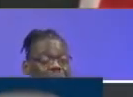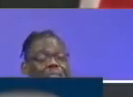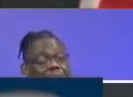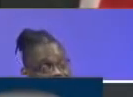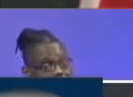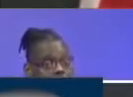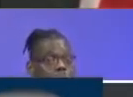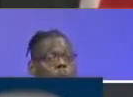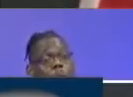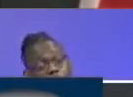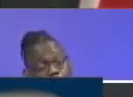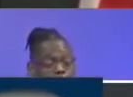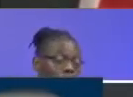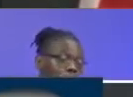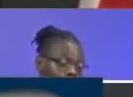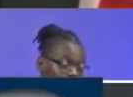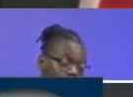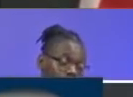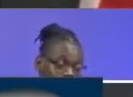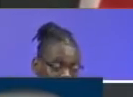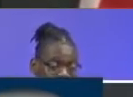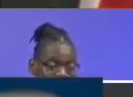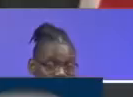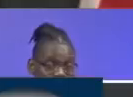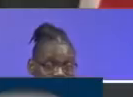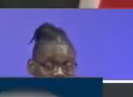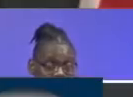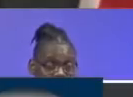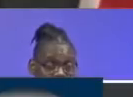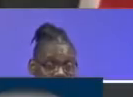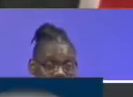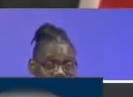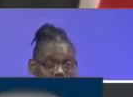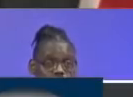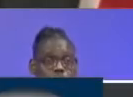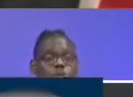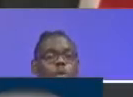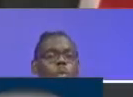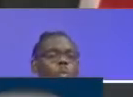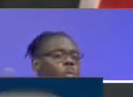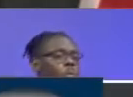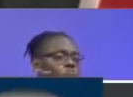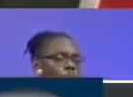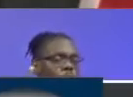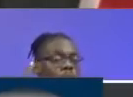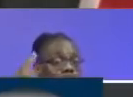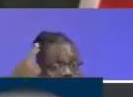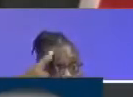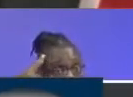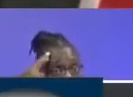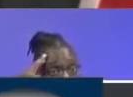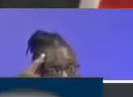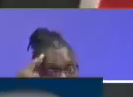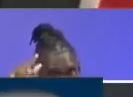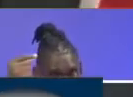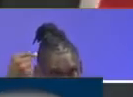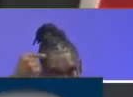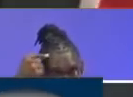who has more power than who. This is a matter of life and death. The only reason why the government is responding in this